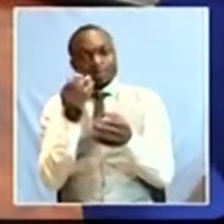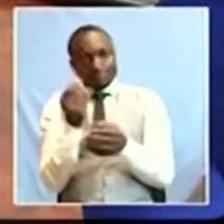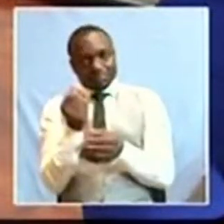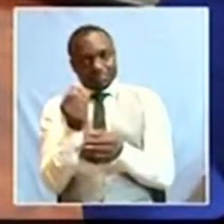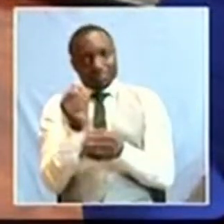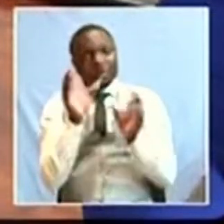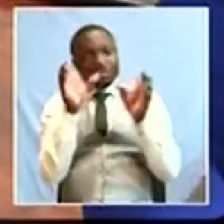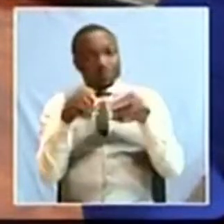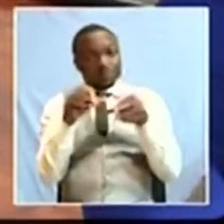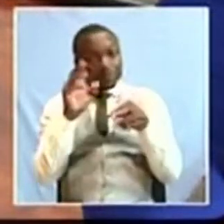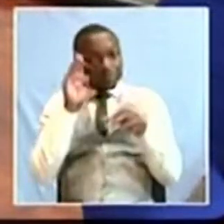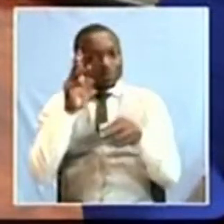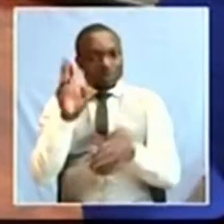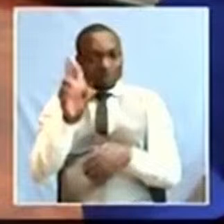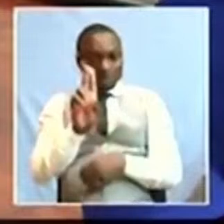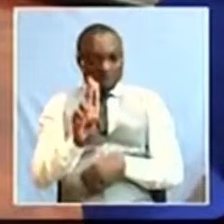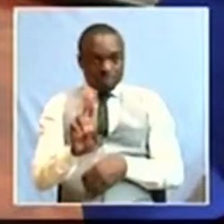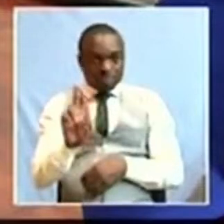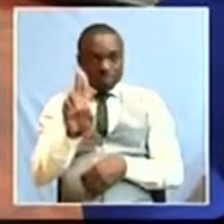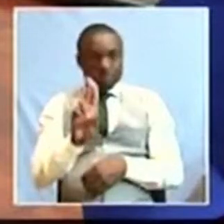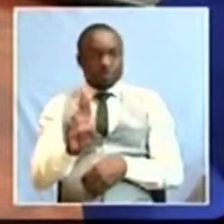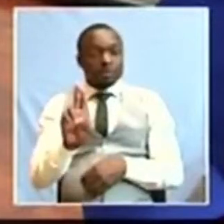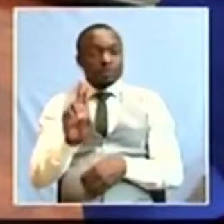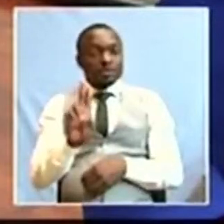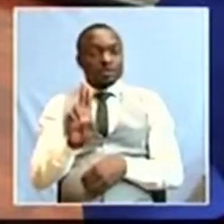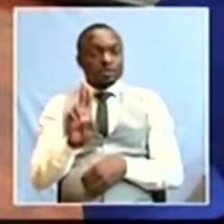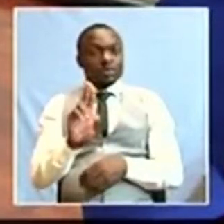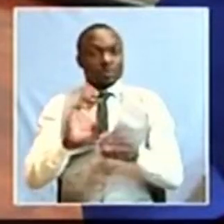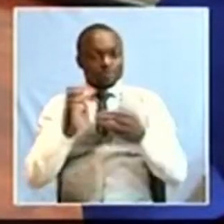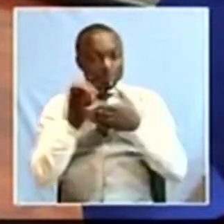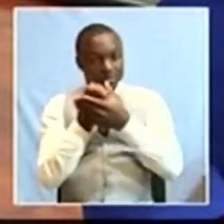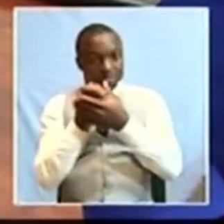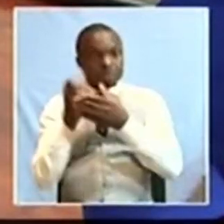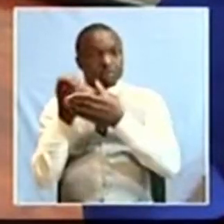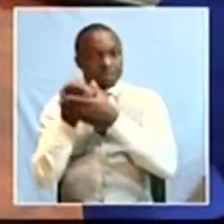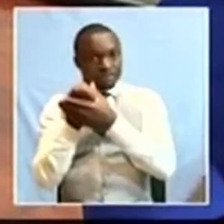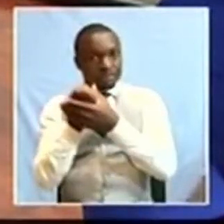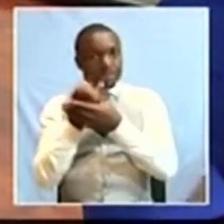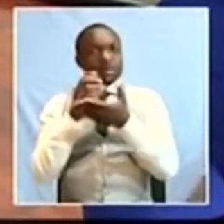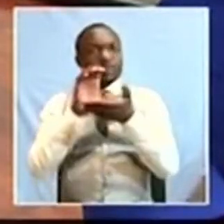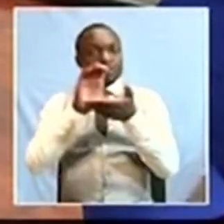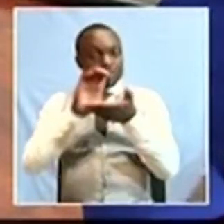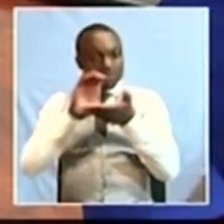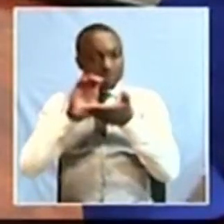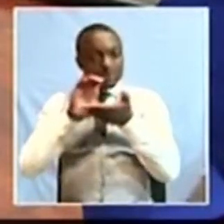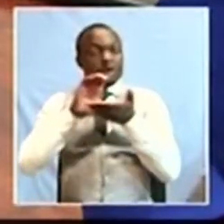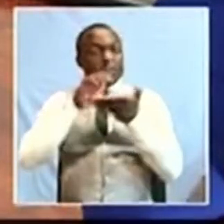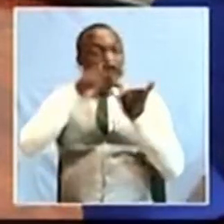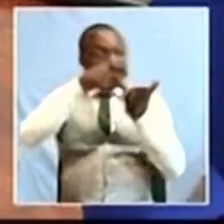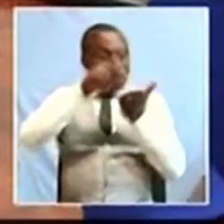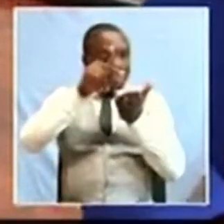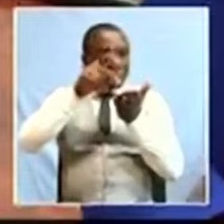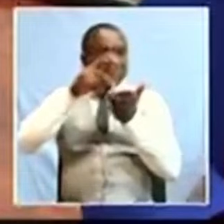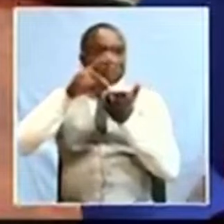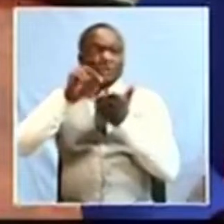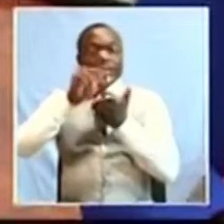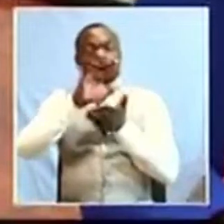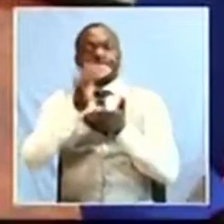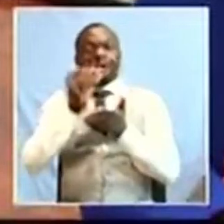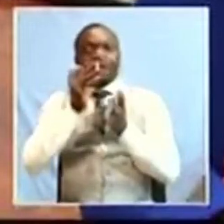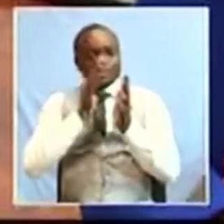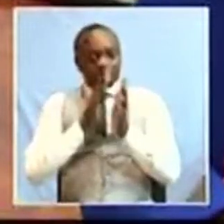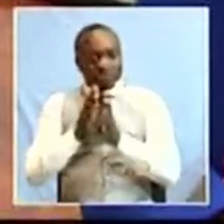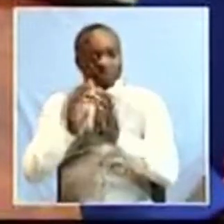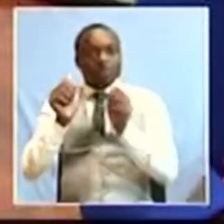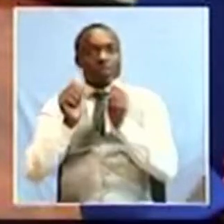the council will use as a basis of engaging in debt liquidation plans with the